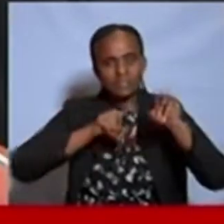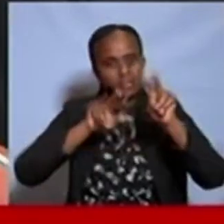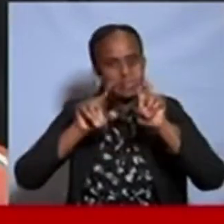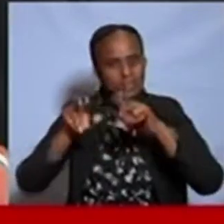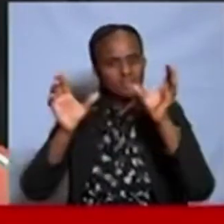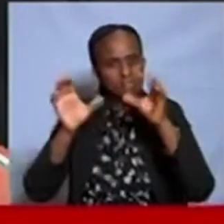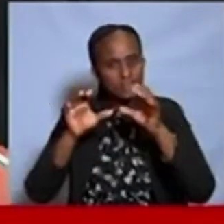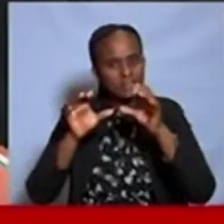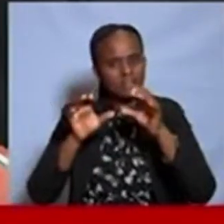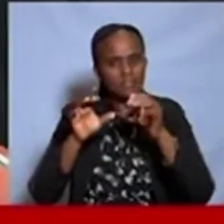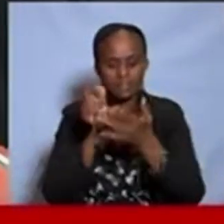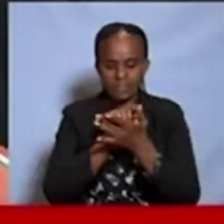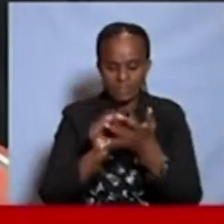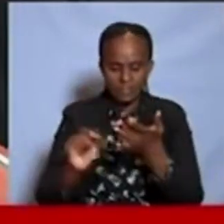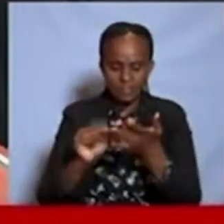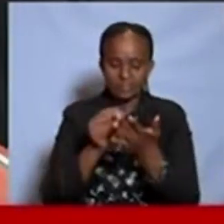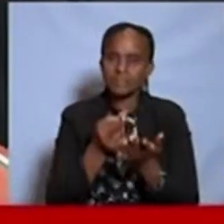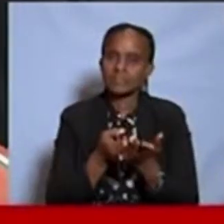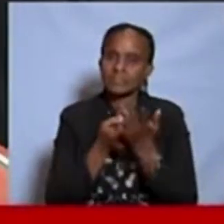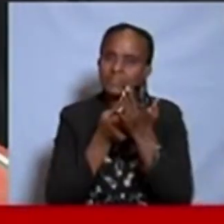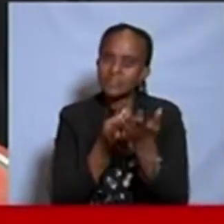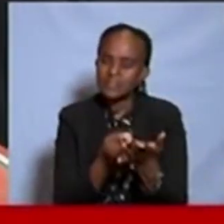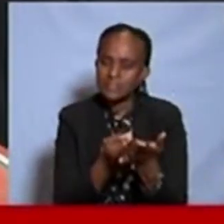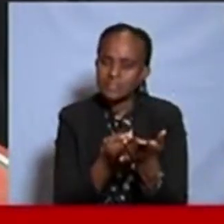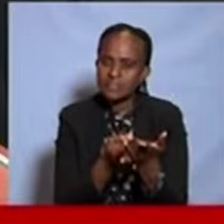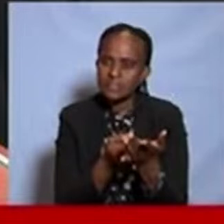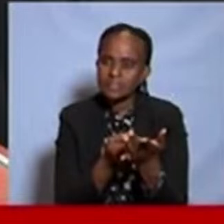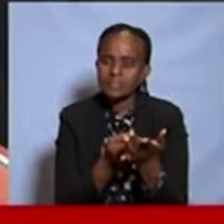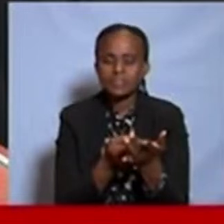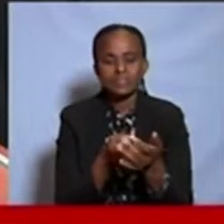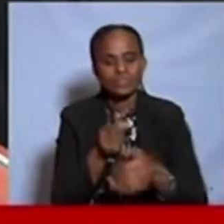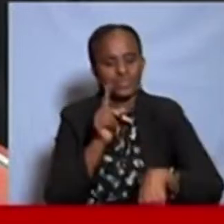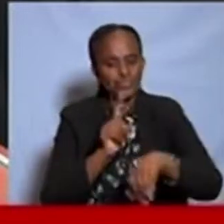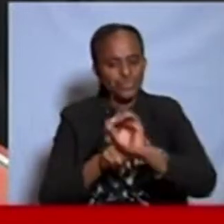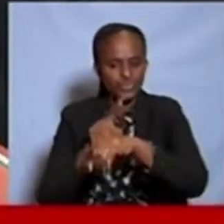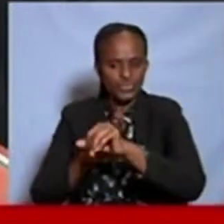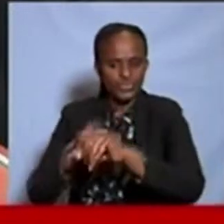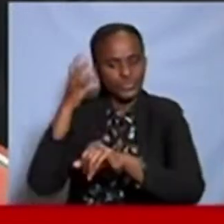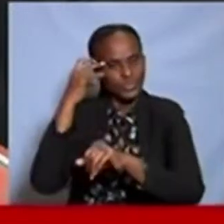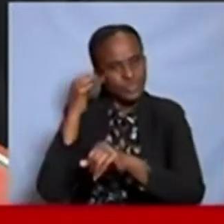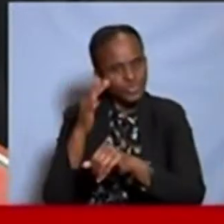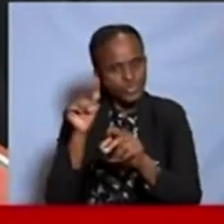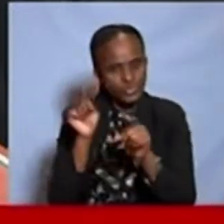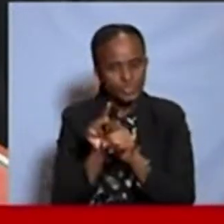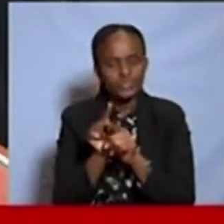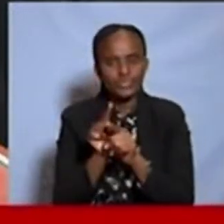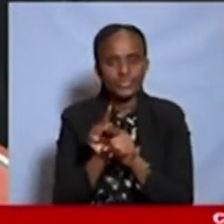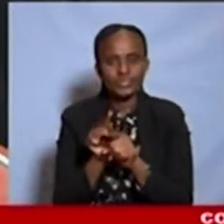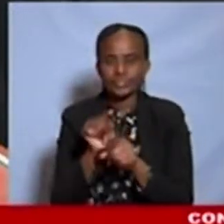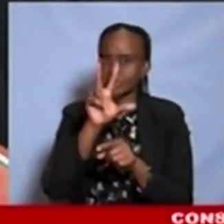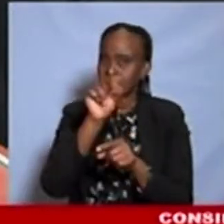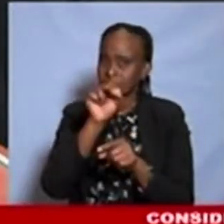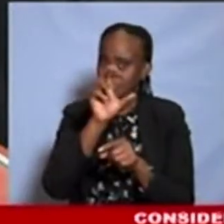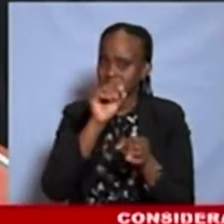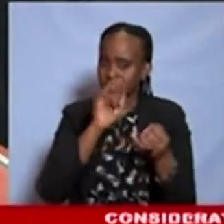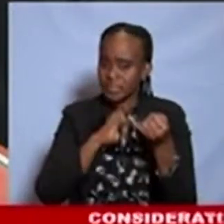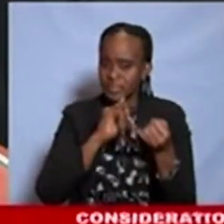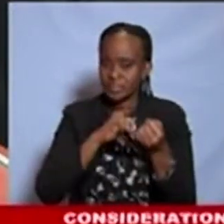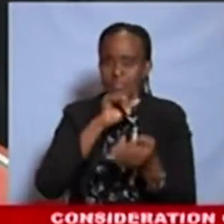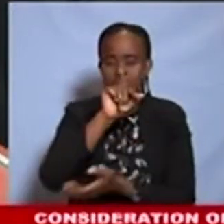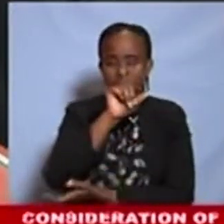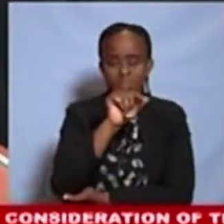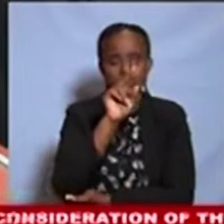Council wrote the Commission recommending for summary dismissal of the erring officer, and that as at 30th September